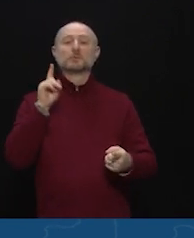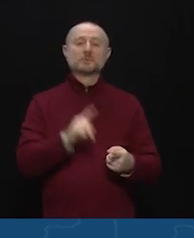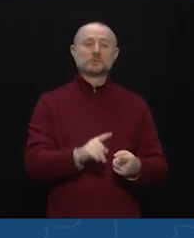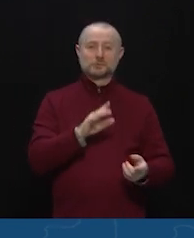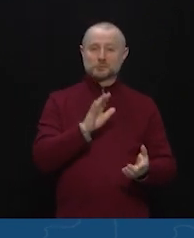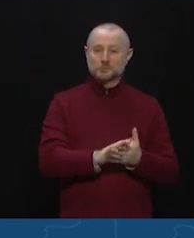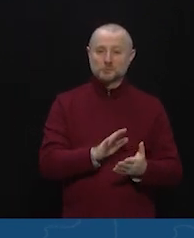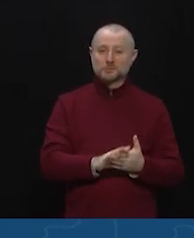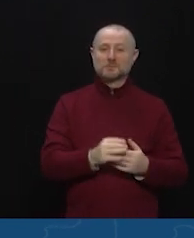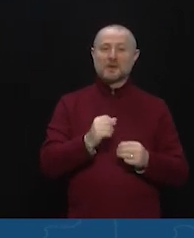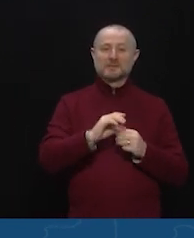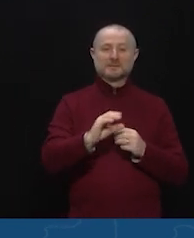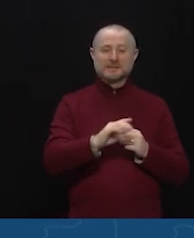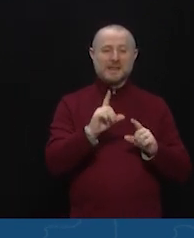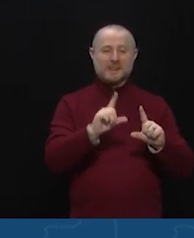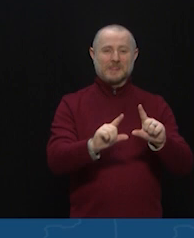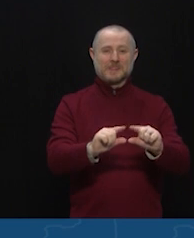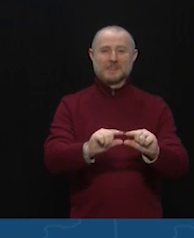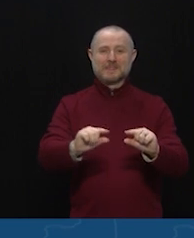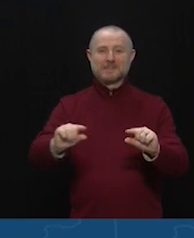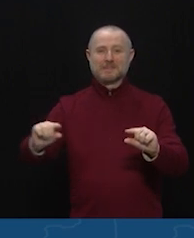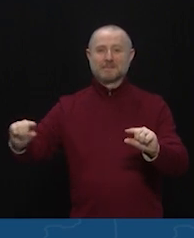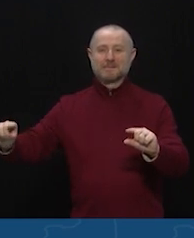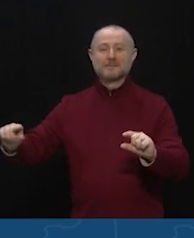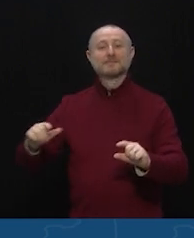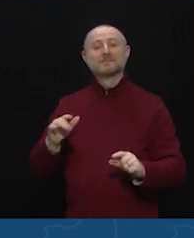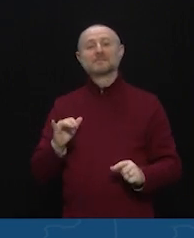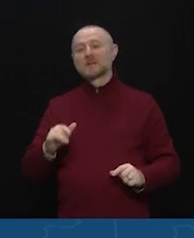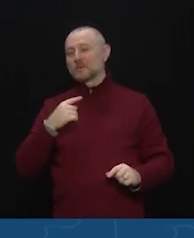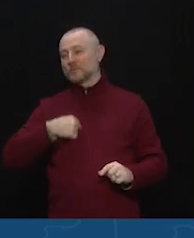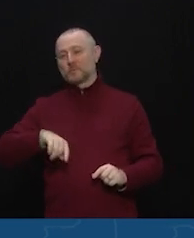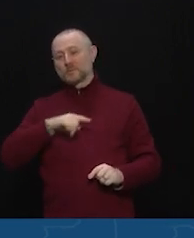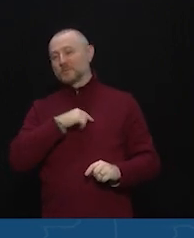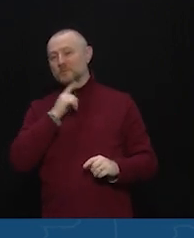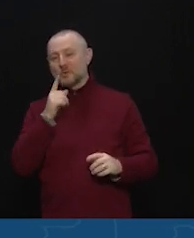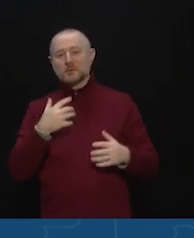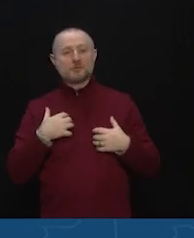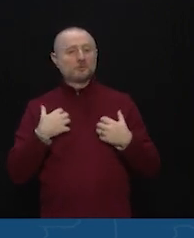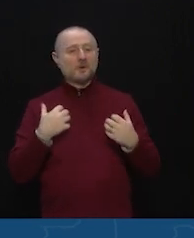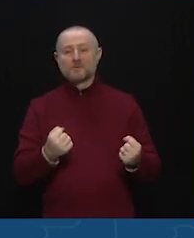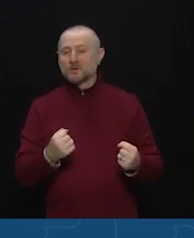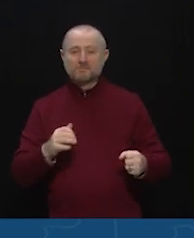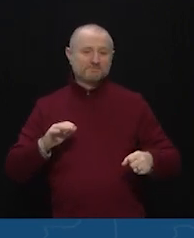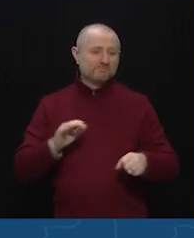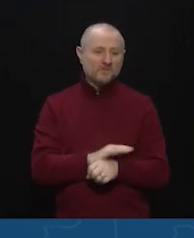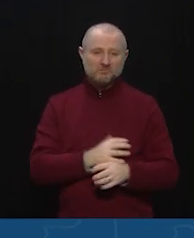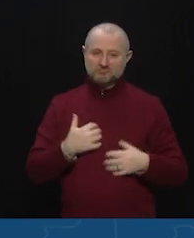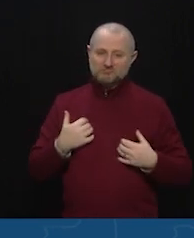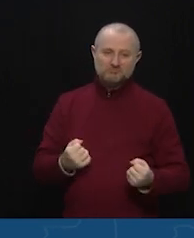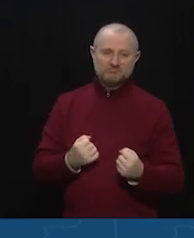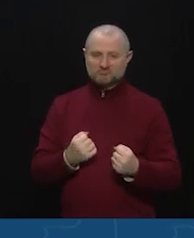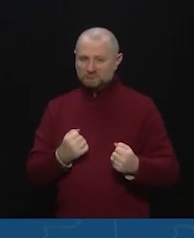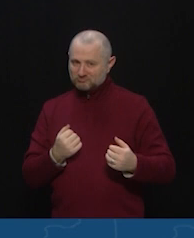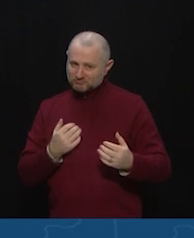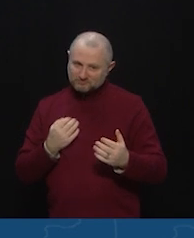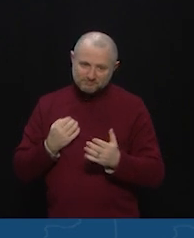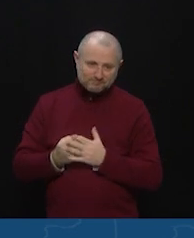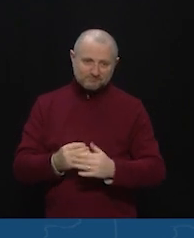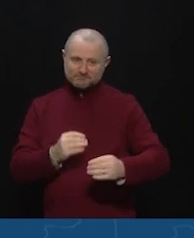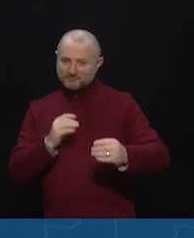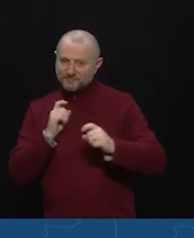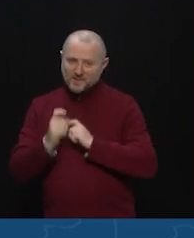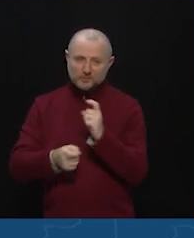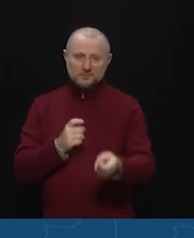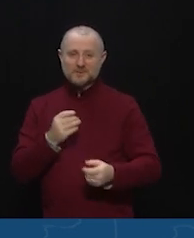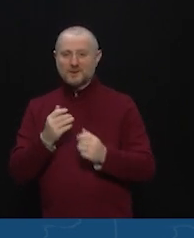not come back to that level of school aid spending, or we could not fully fund foundation aid again until 2022.